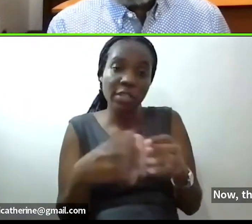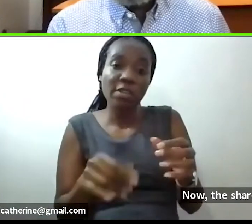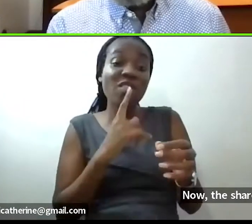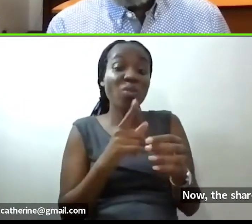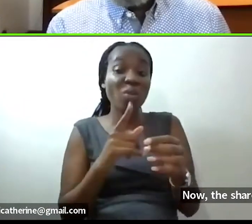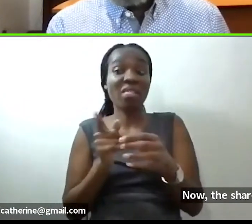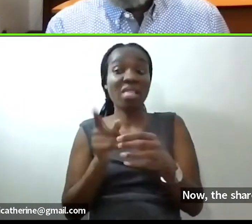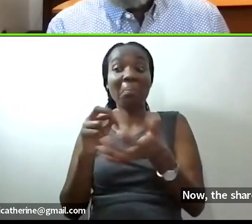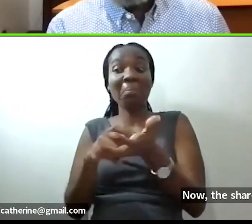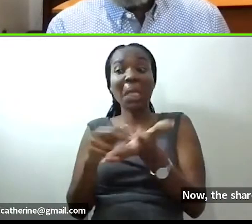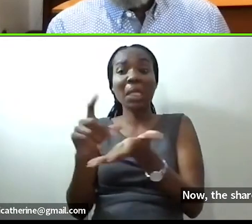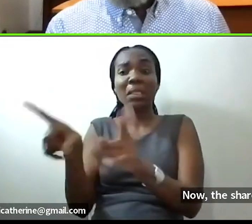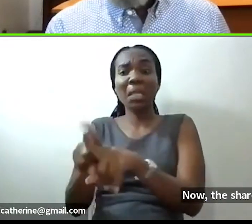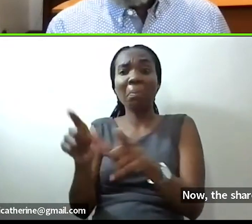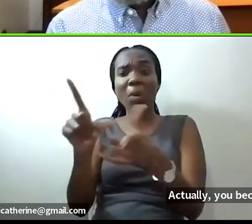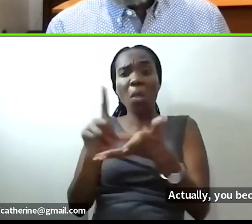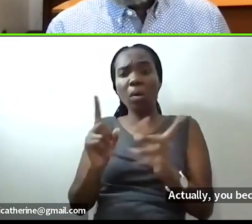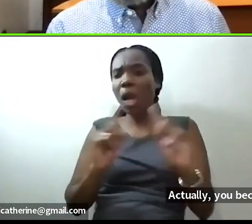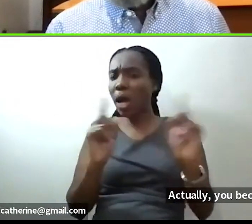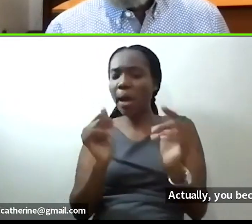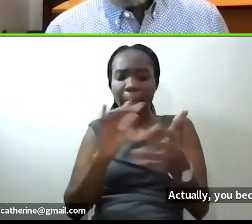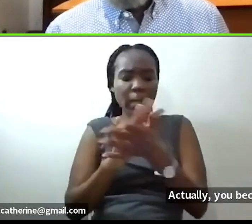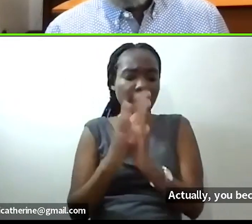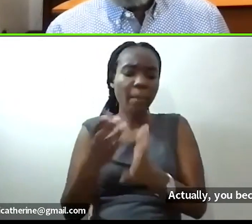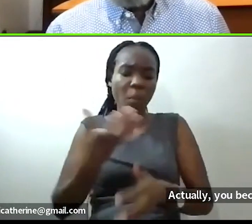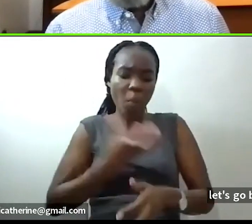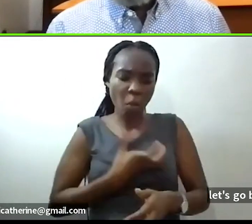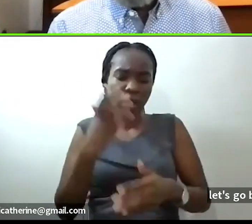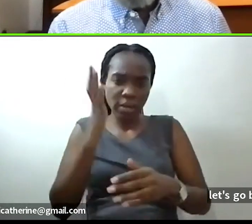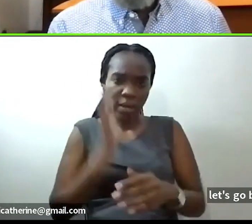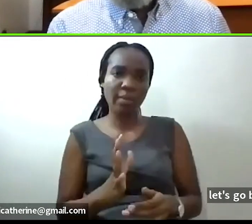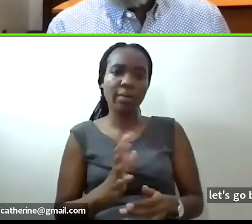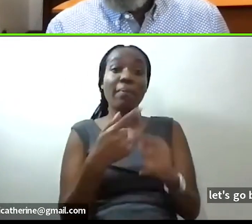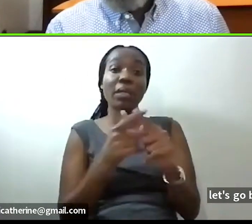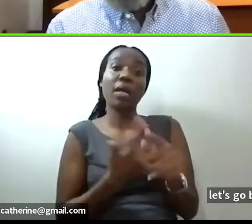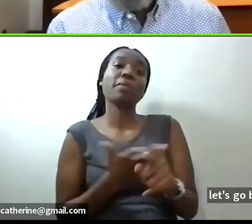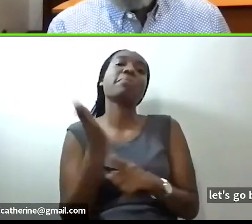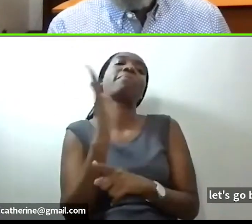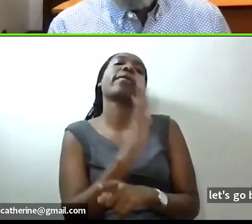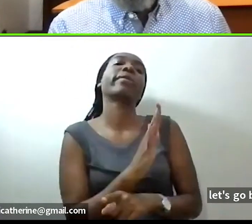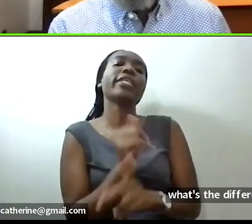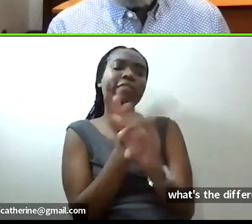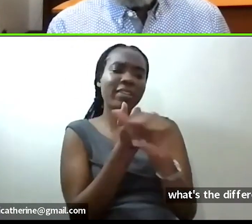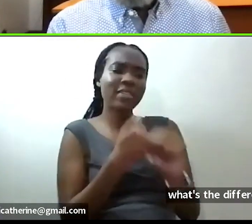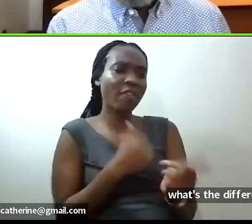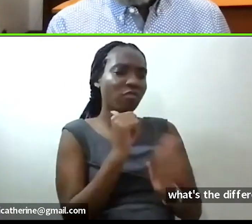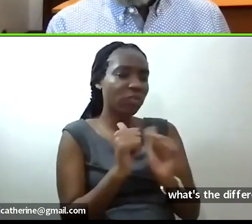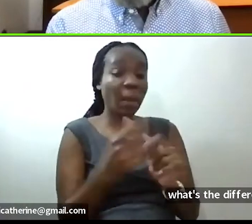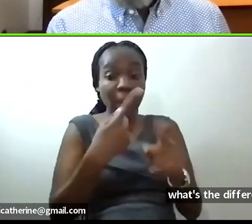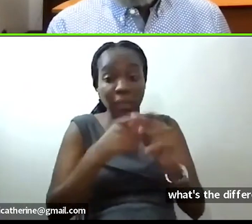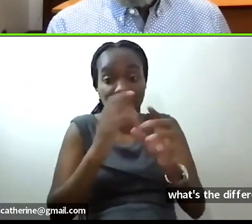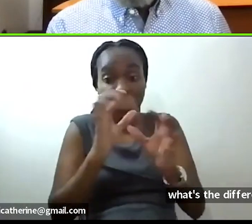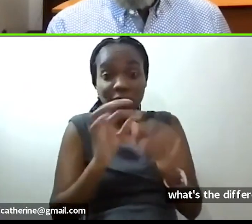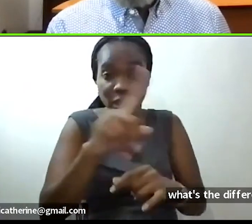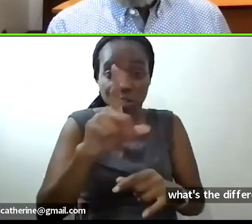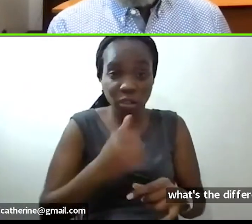go back to our topic for the day. What's the difference? And then if there are questions about shareholding and shares, I can answer later.